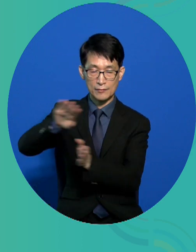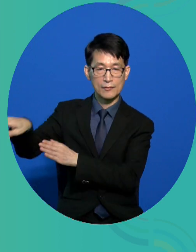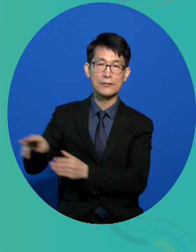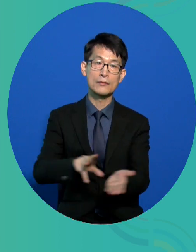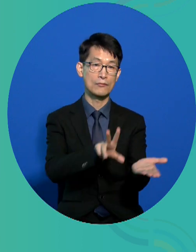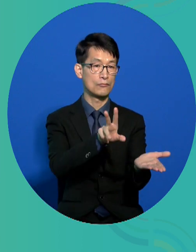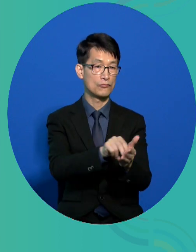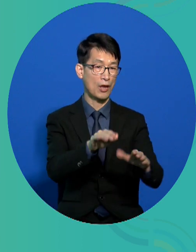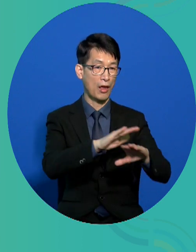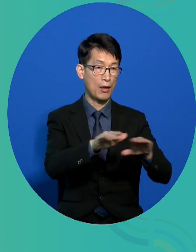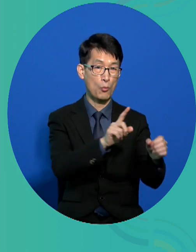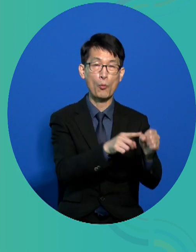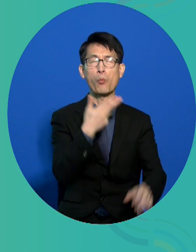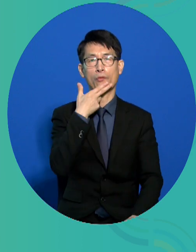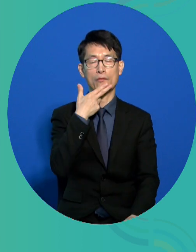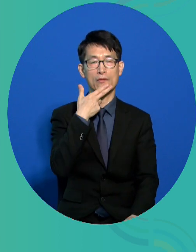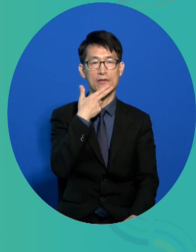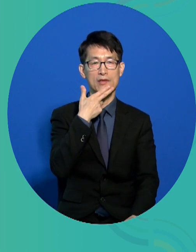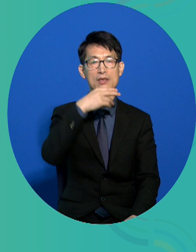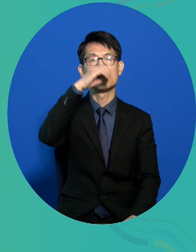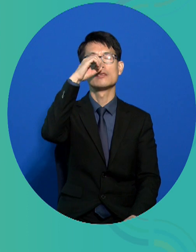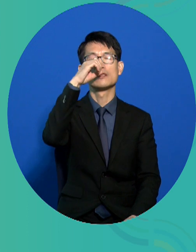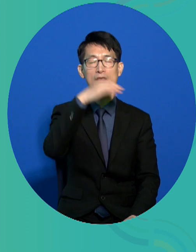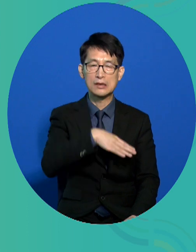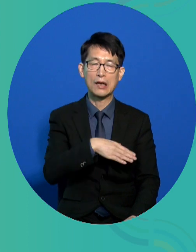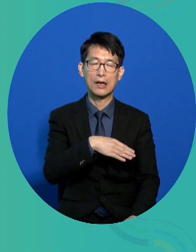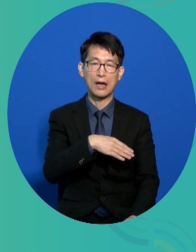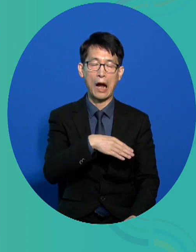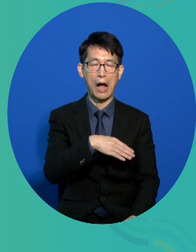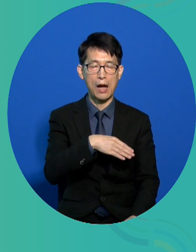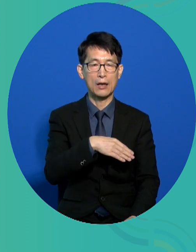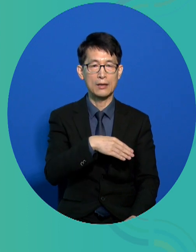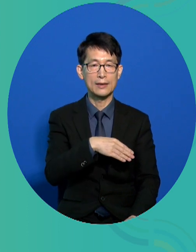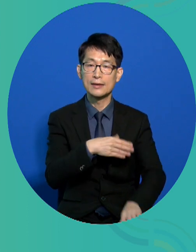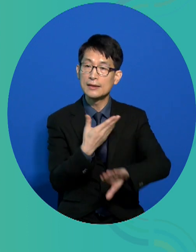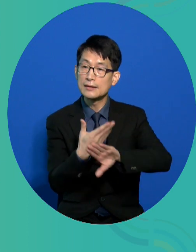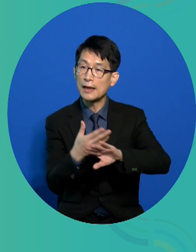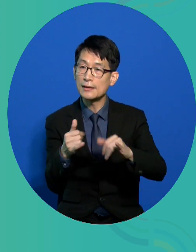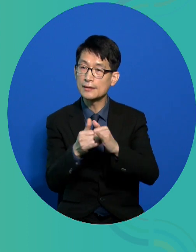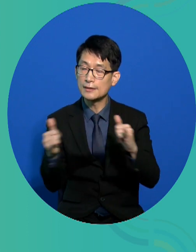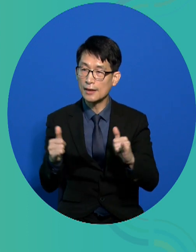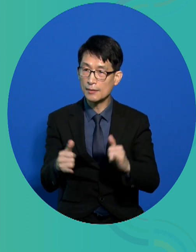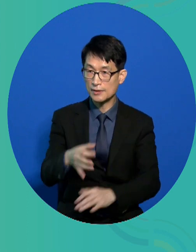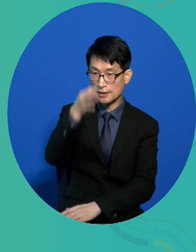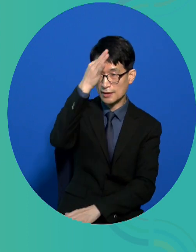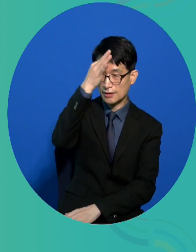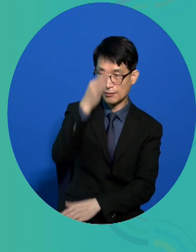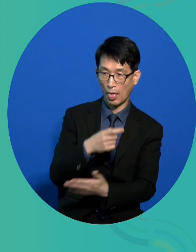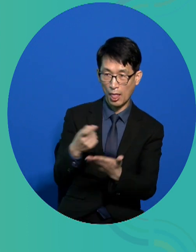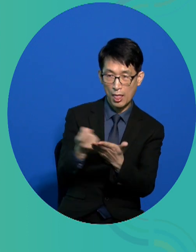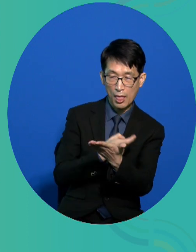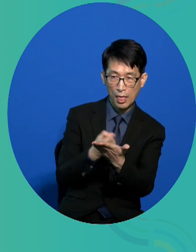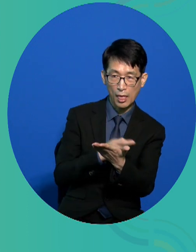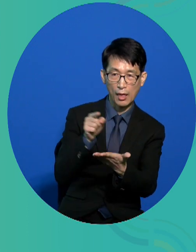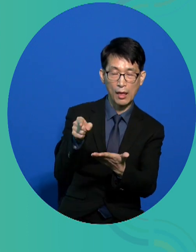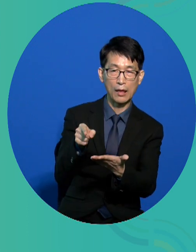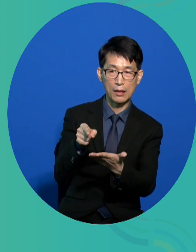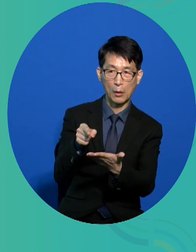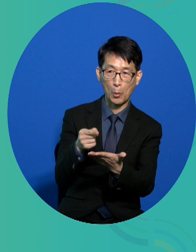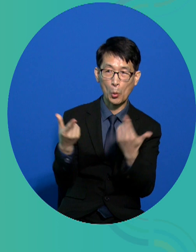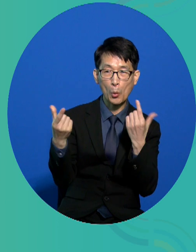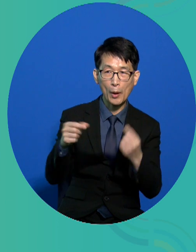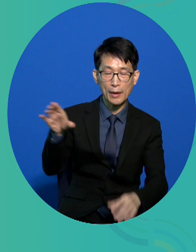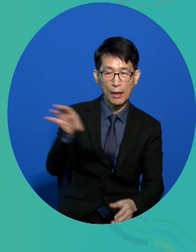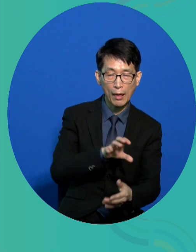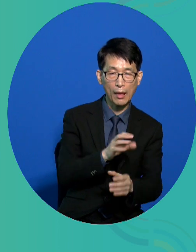have been positive, but then other times there are cases where other technologies were stolen or